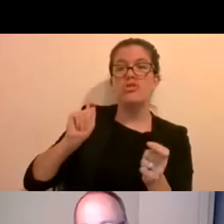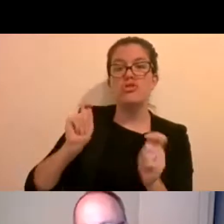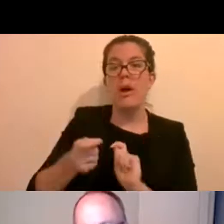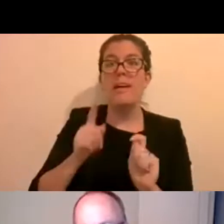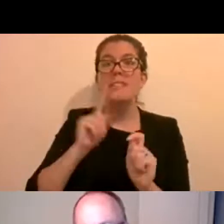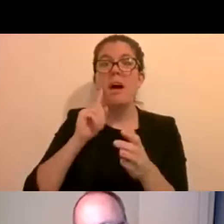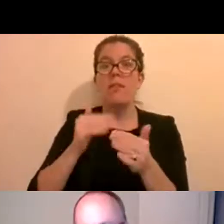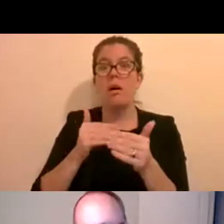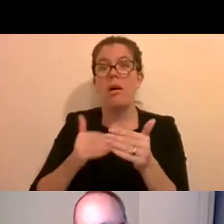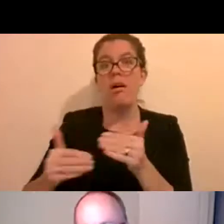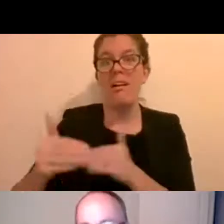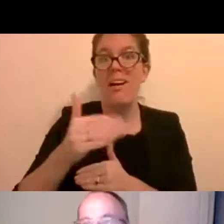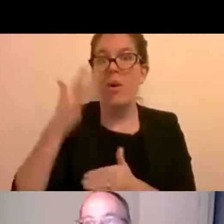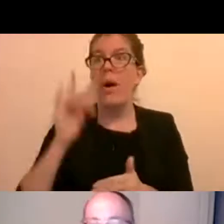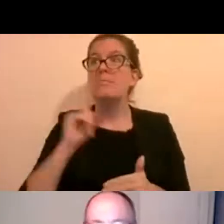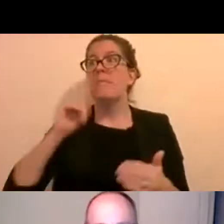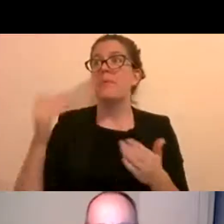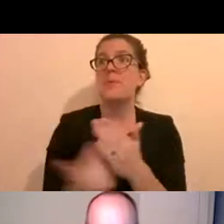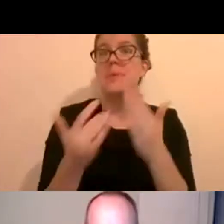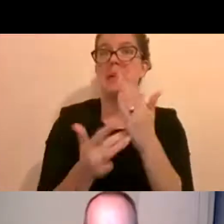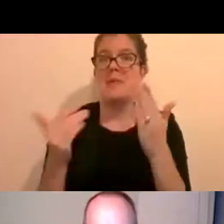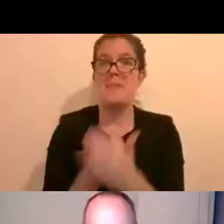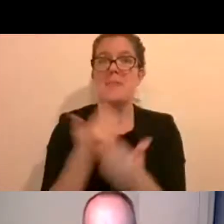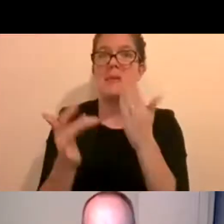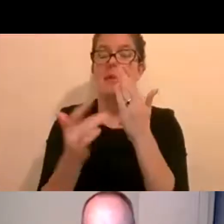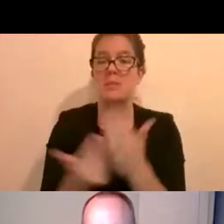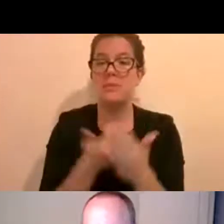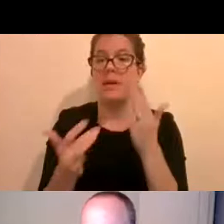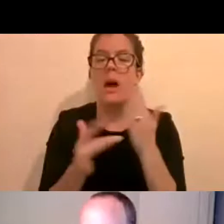hearing people were getting technology. We were doing video calls